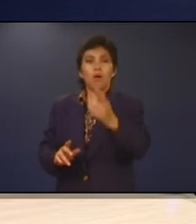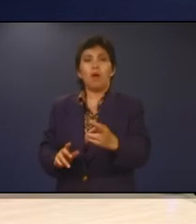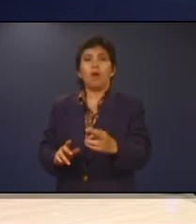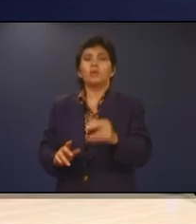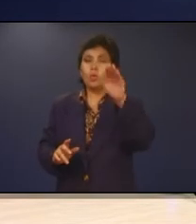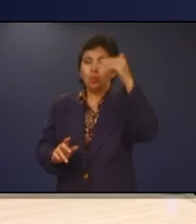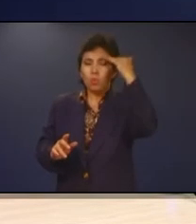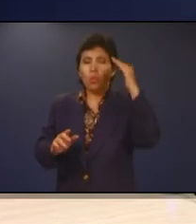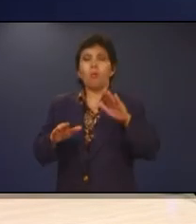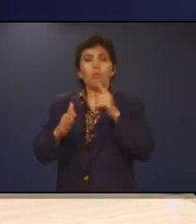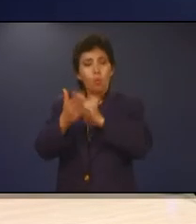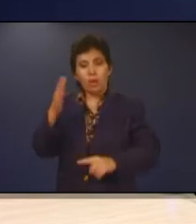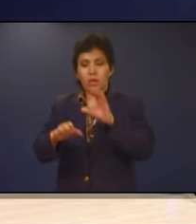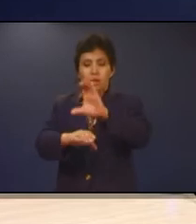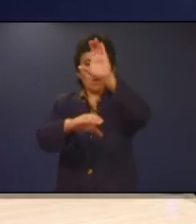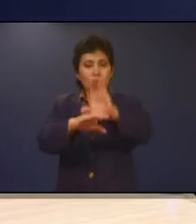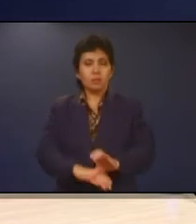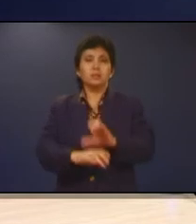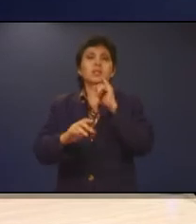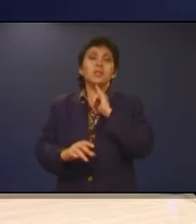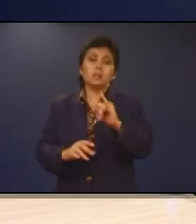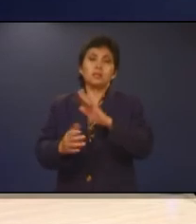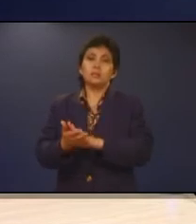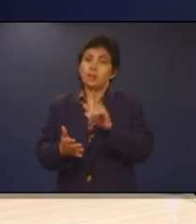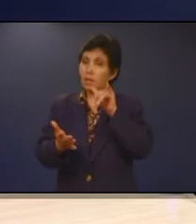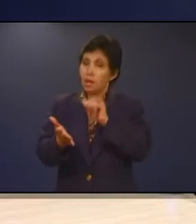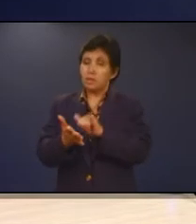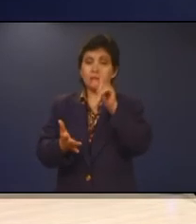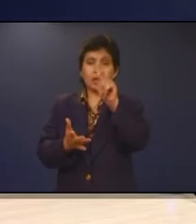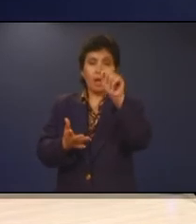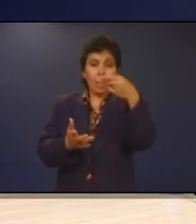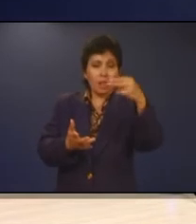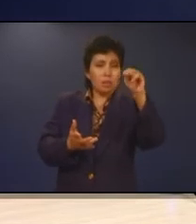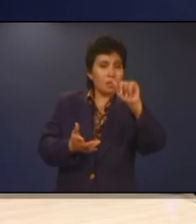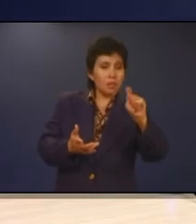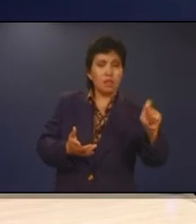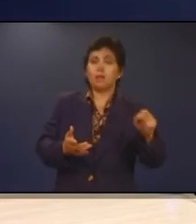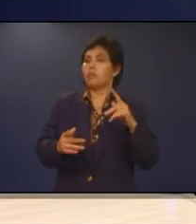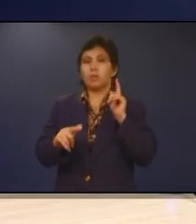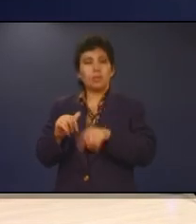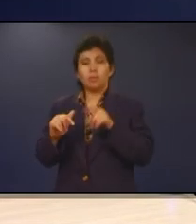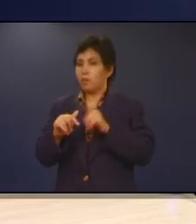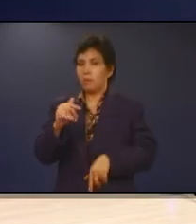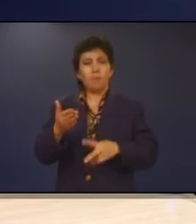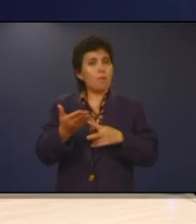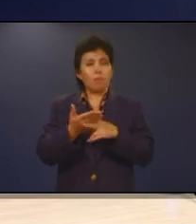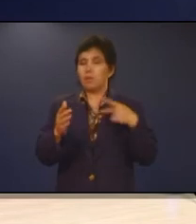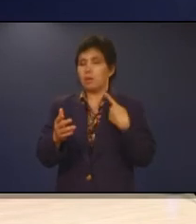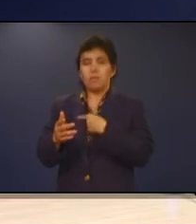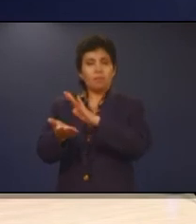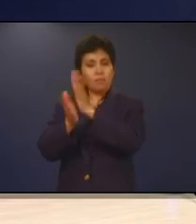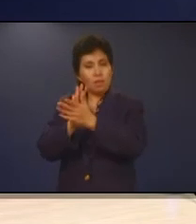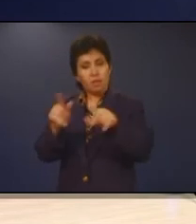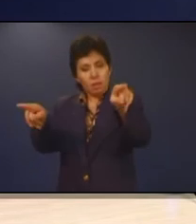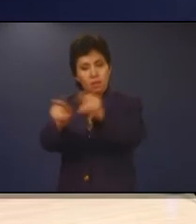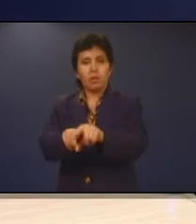who you are, to know what your culture is. Now, that is ethnic identity. We can't discard that. We can't neglect